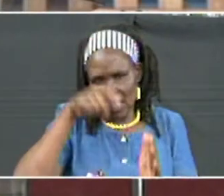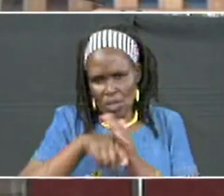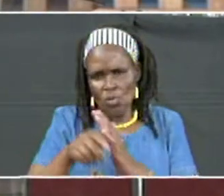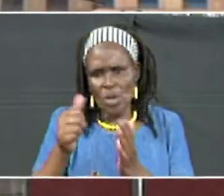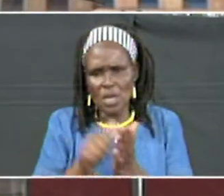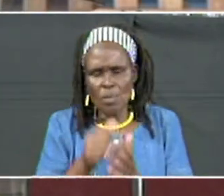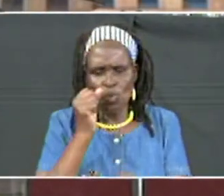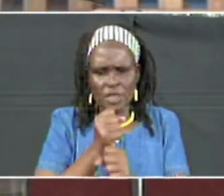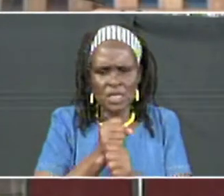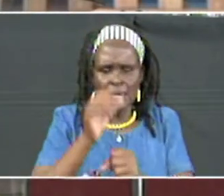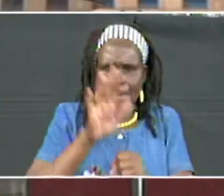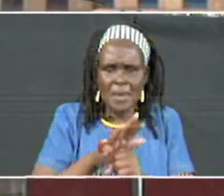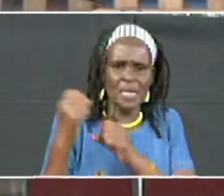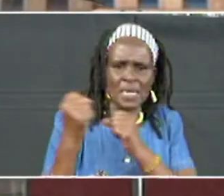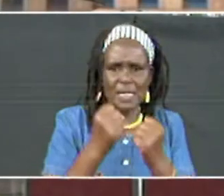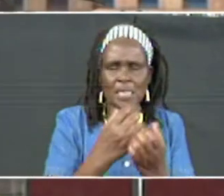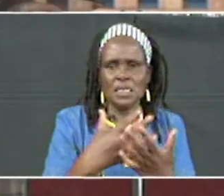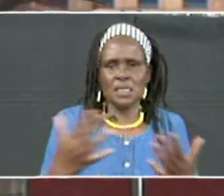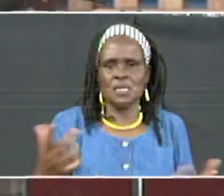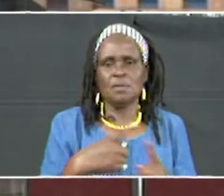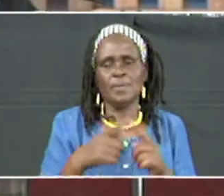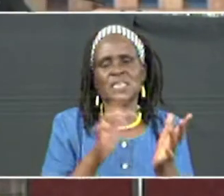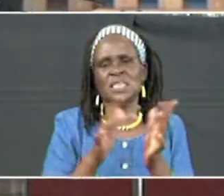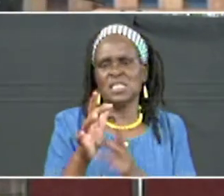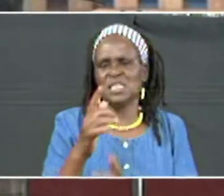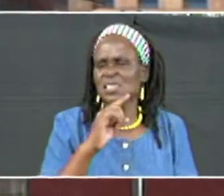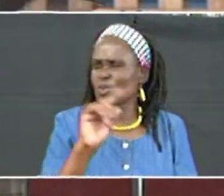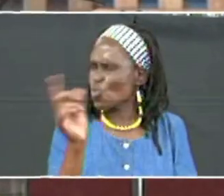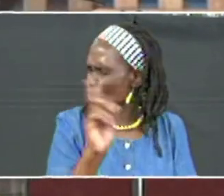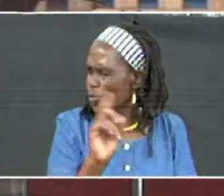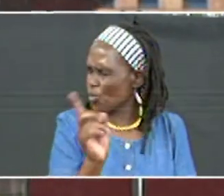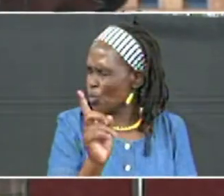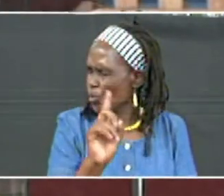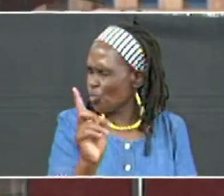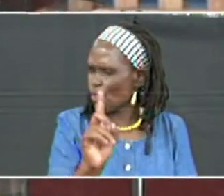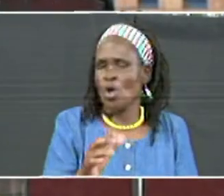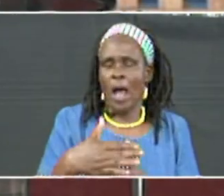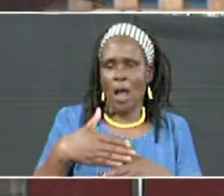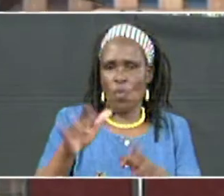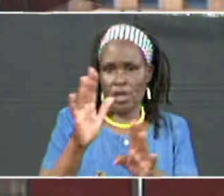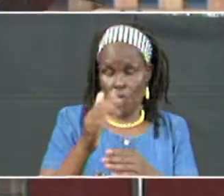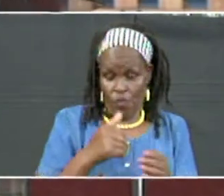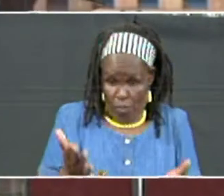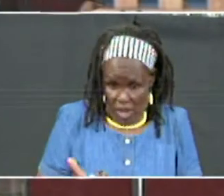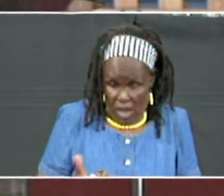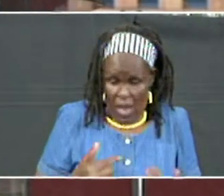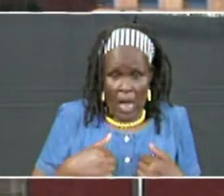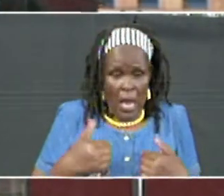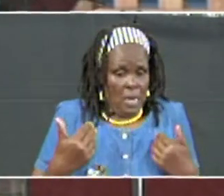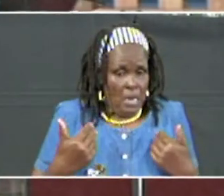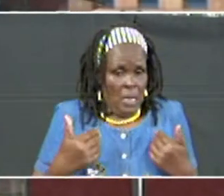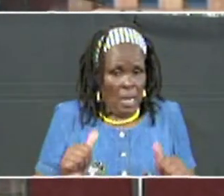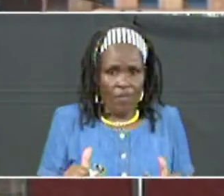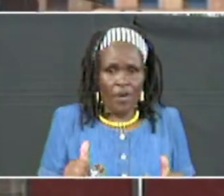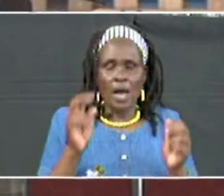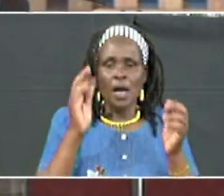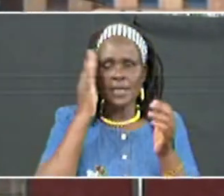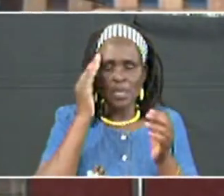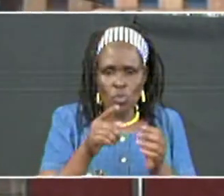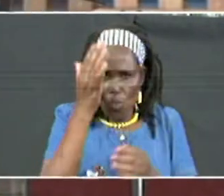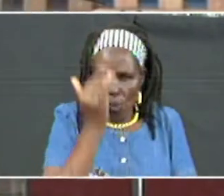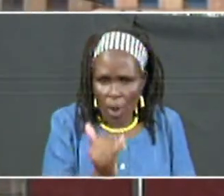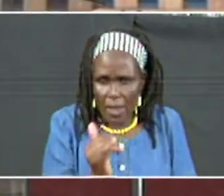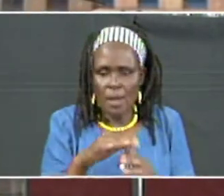works in your name. And Jesus tells them, away from here. I never knew you. Why?